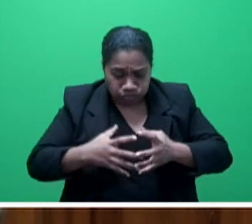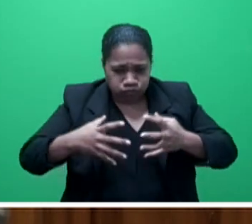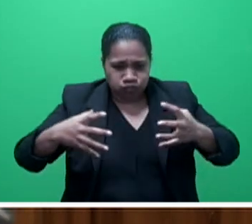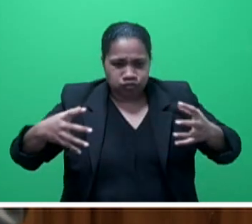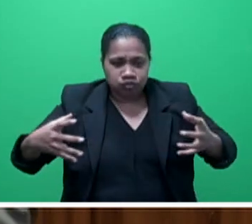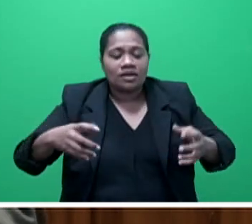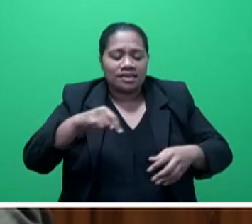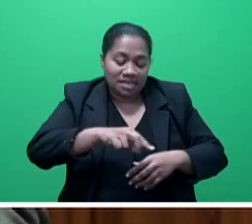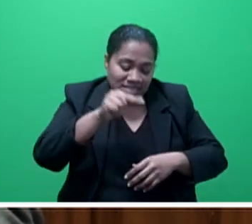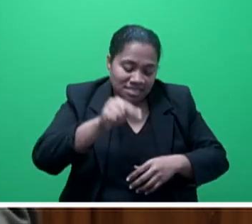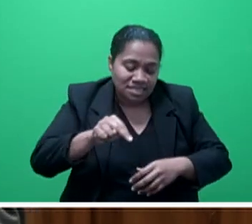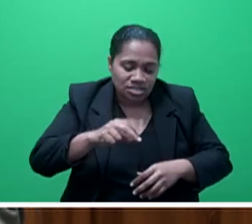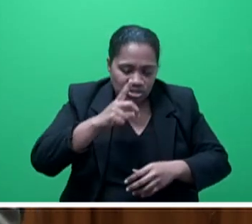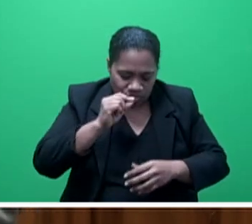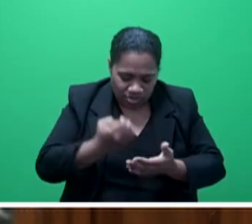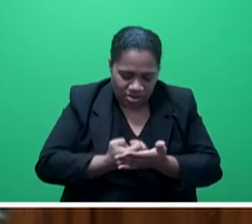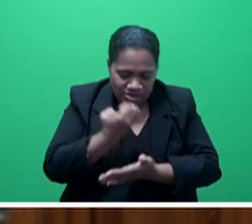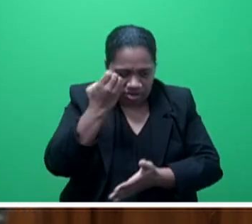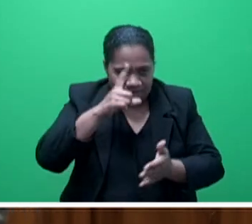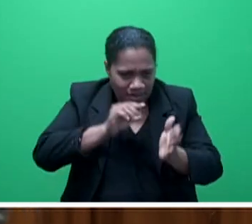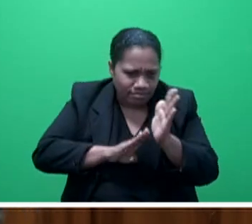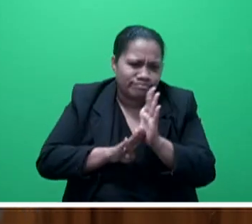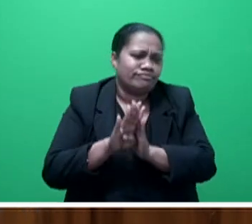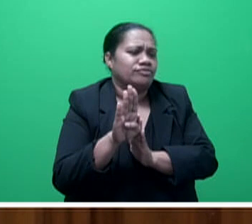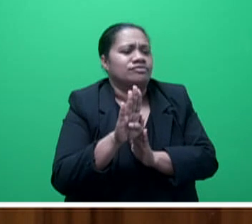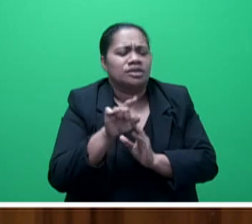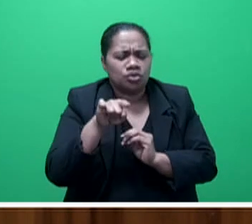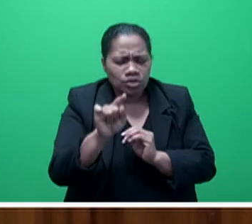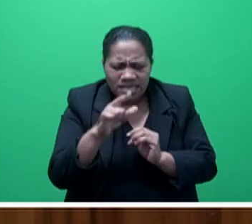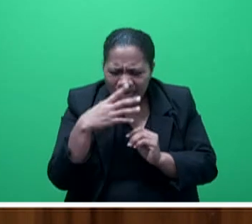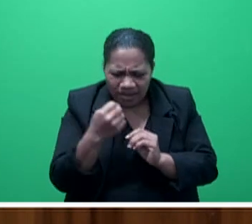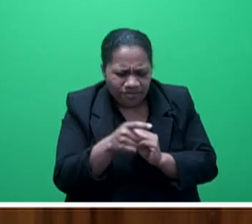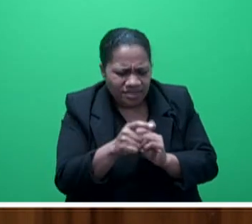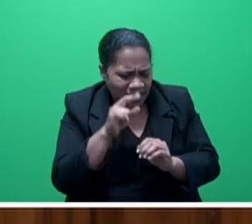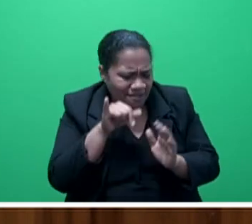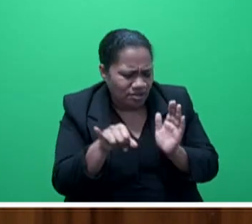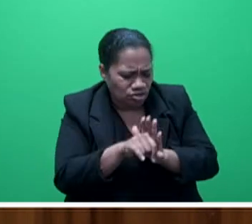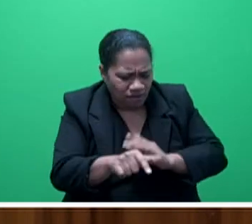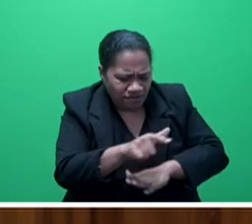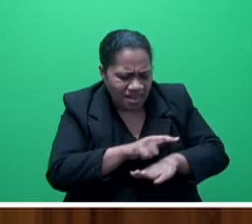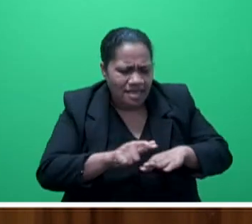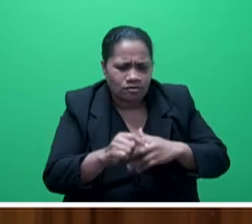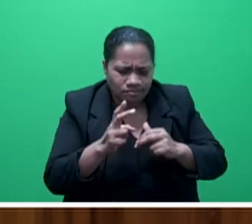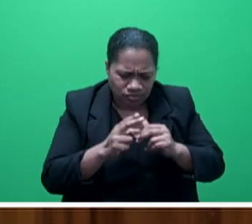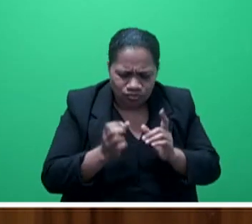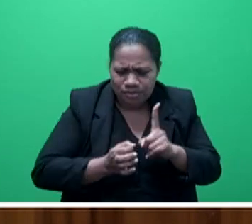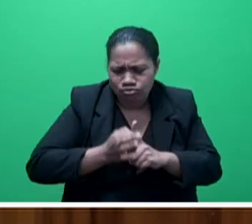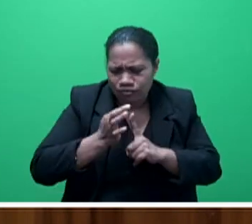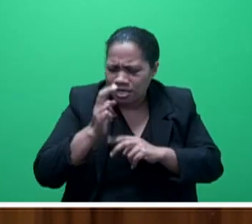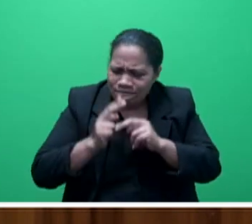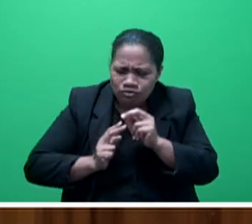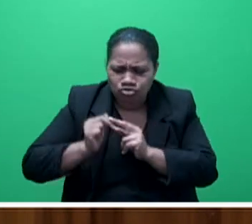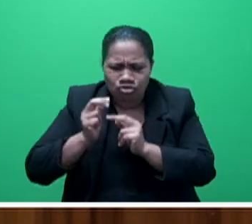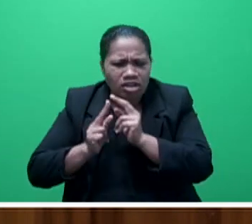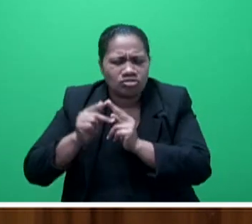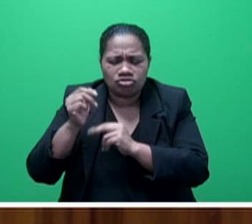to stimulate our economy. We will prioritize the identification of land for improvement in infrastructure, construction of hospitals